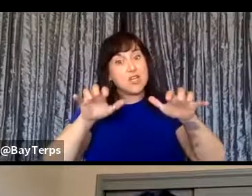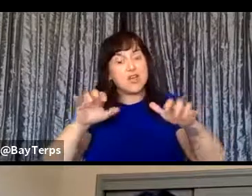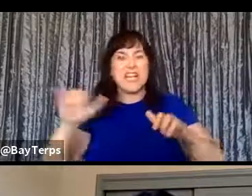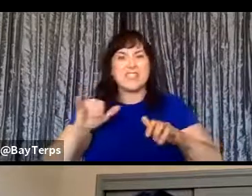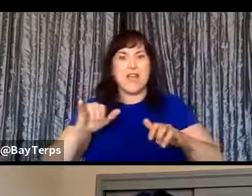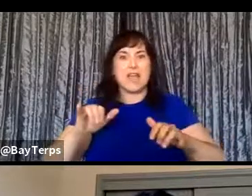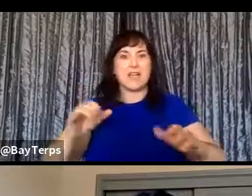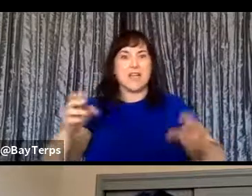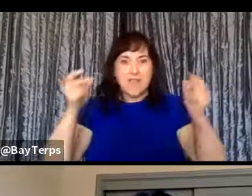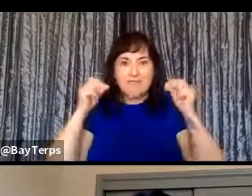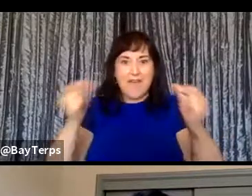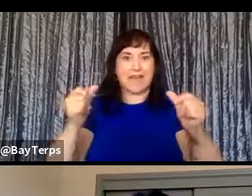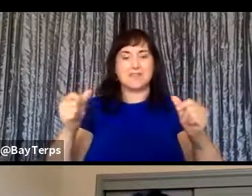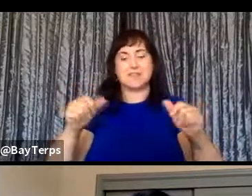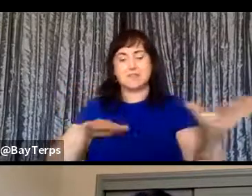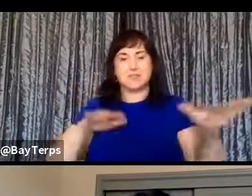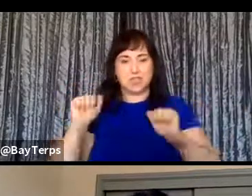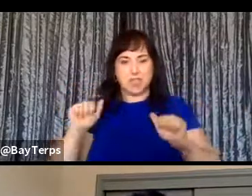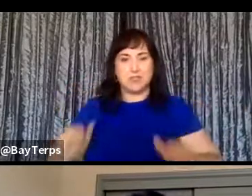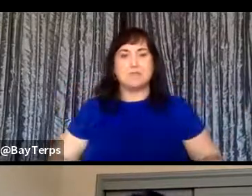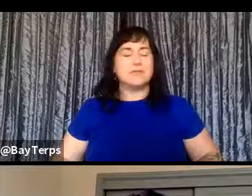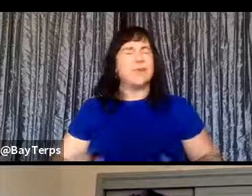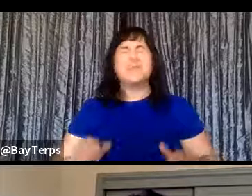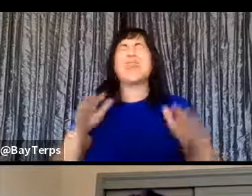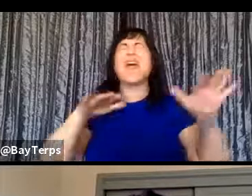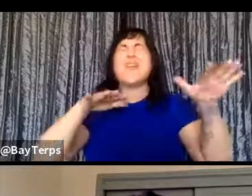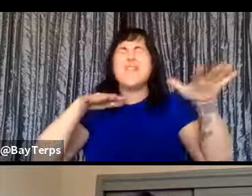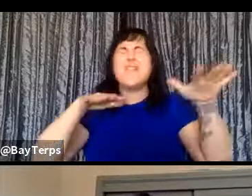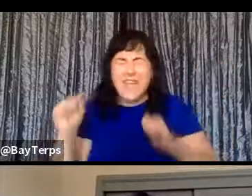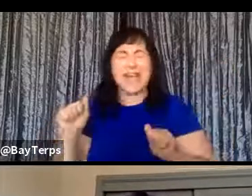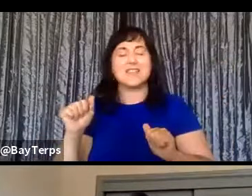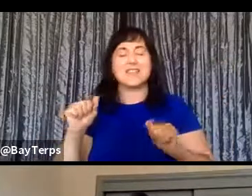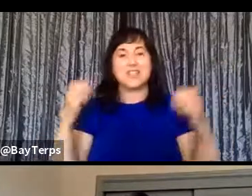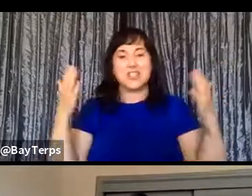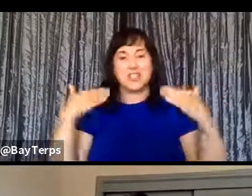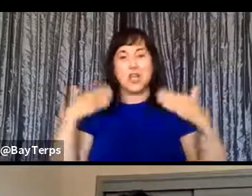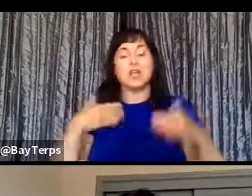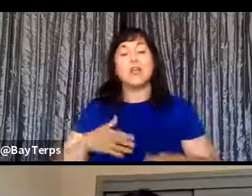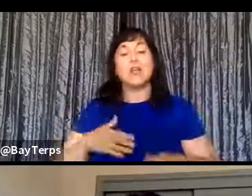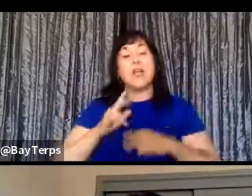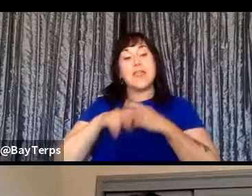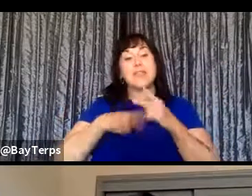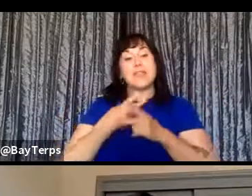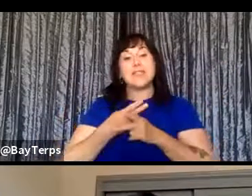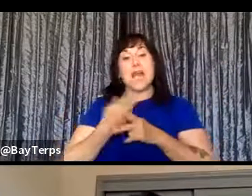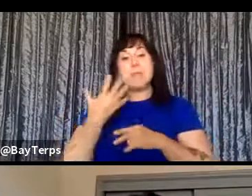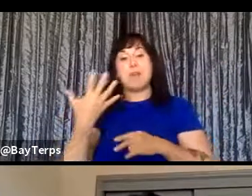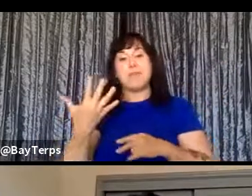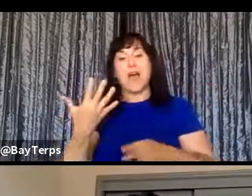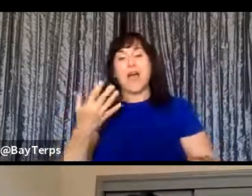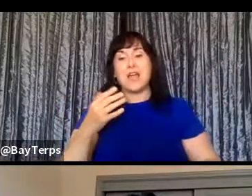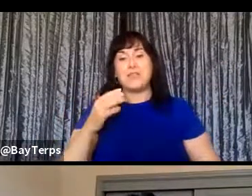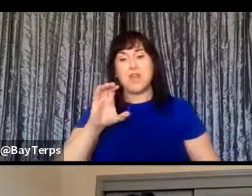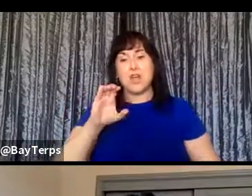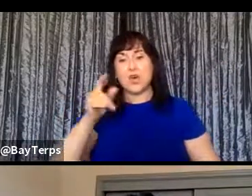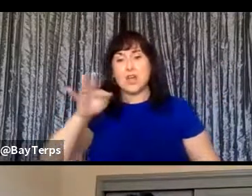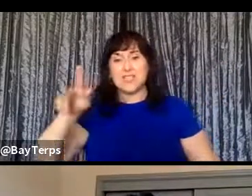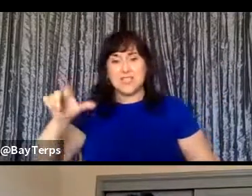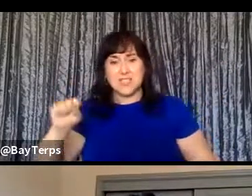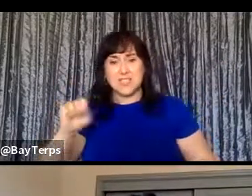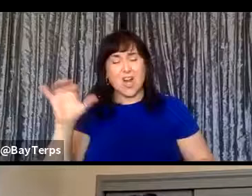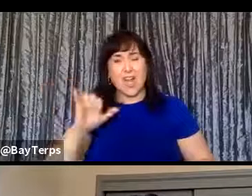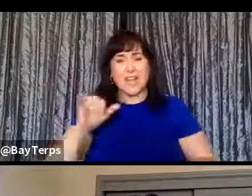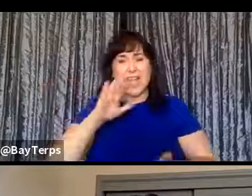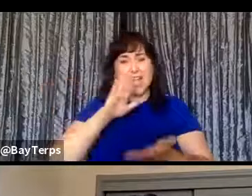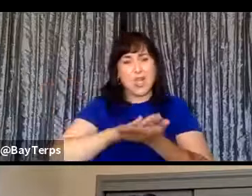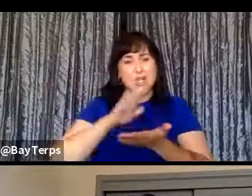Lisa, I want you to imagine that your type 5 crystals in your chocolate are almost like a school disco, right? And we want to get everybody